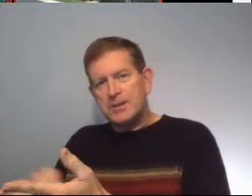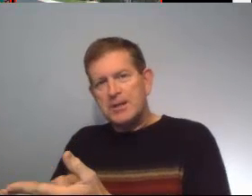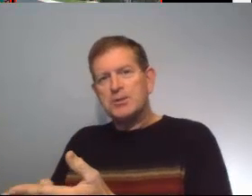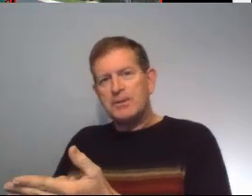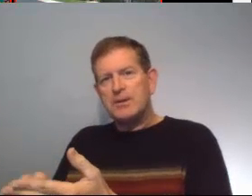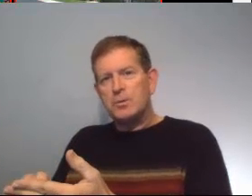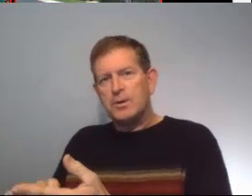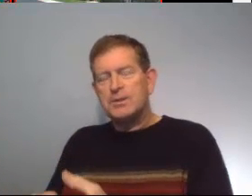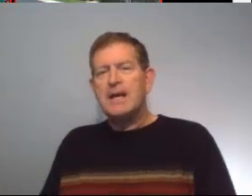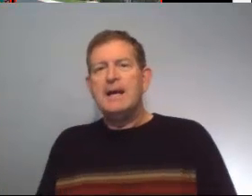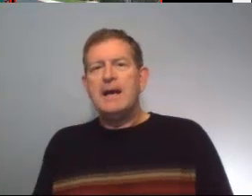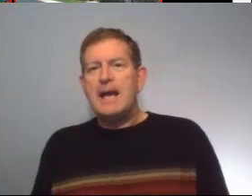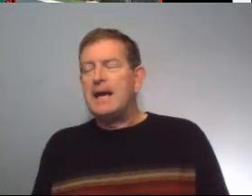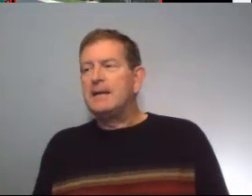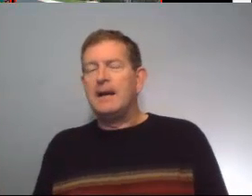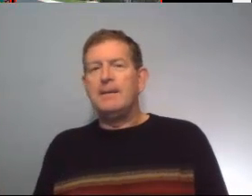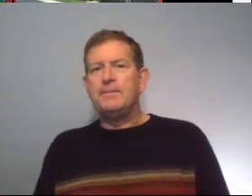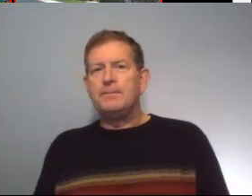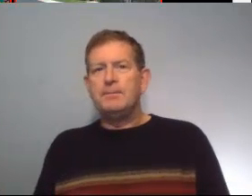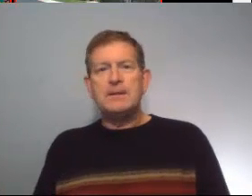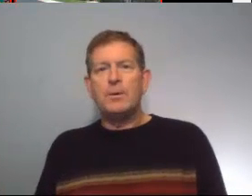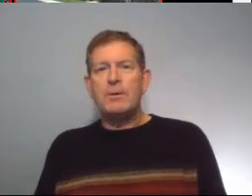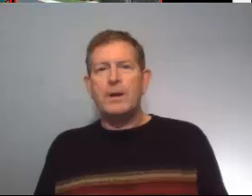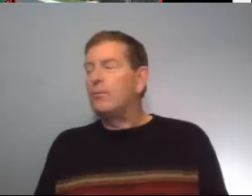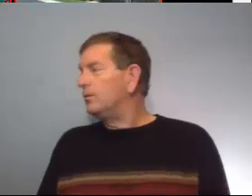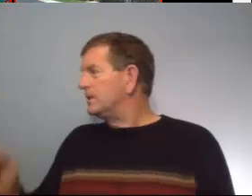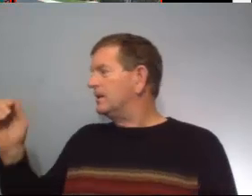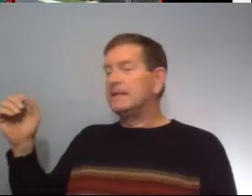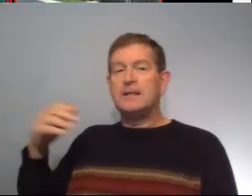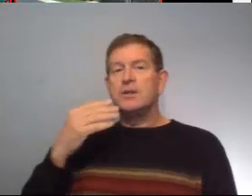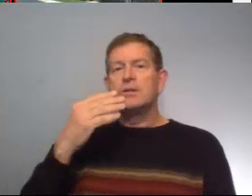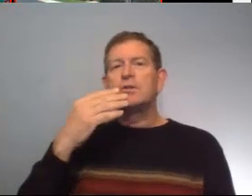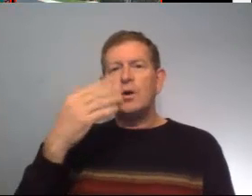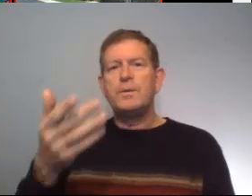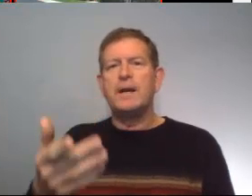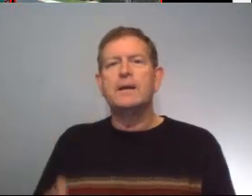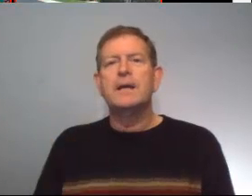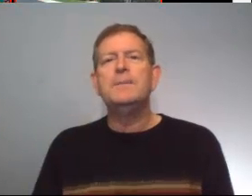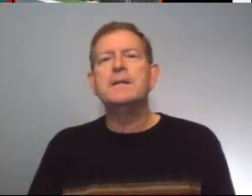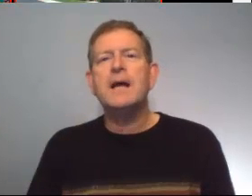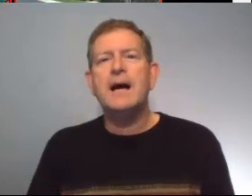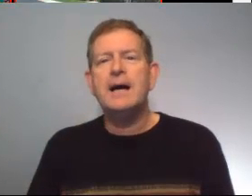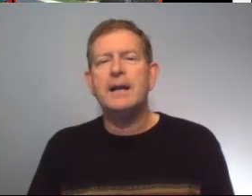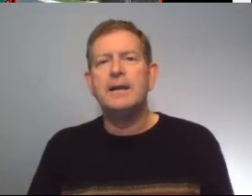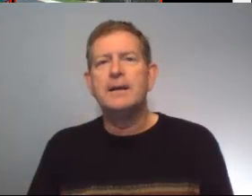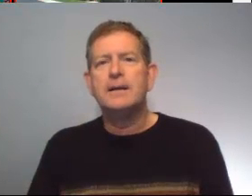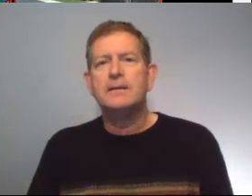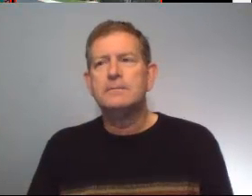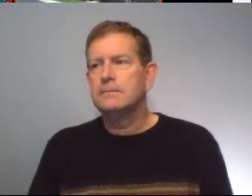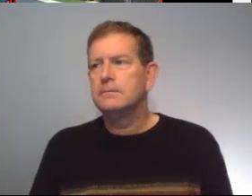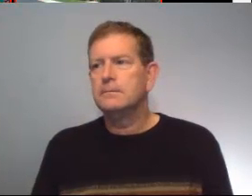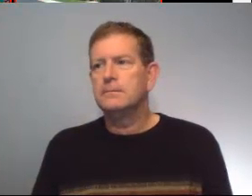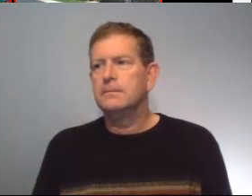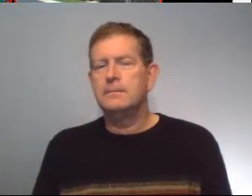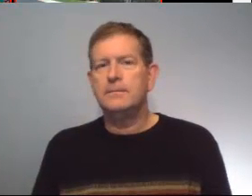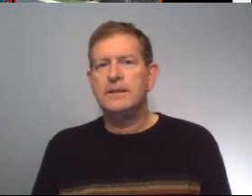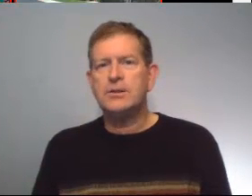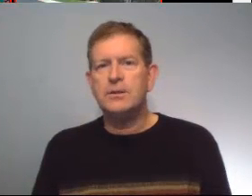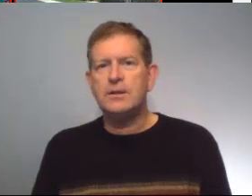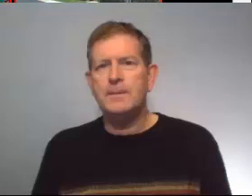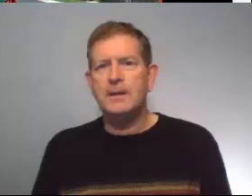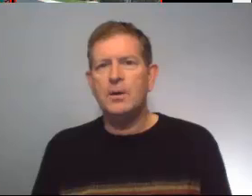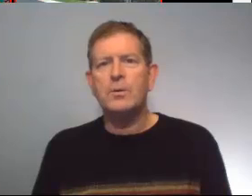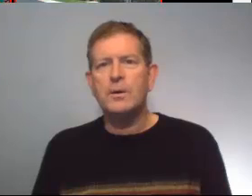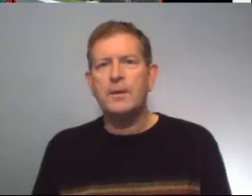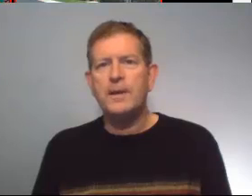and the translations of these words. And but when I said sobre, it means on. They